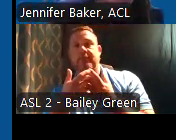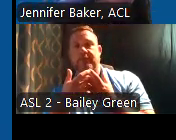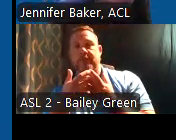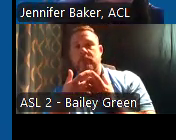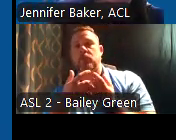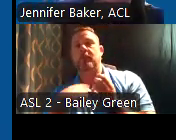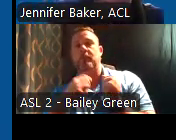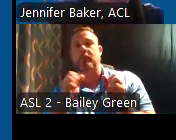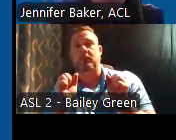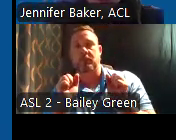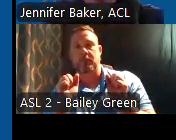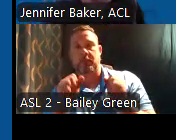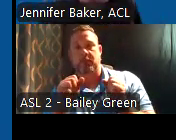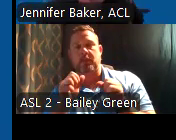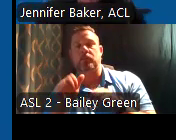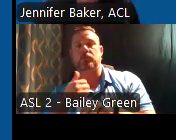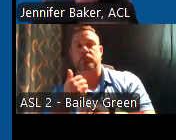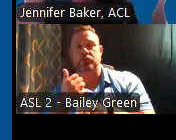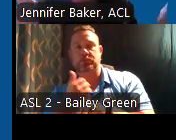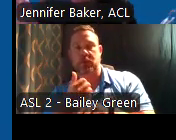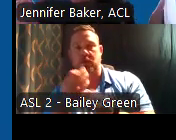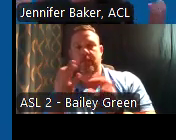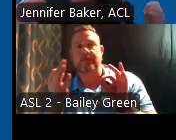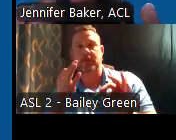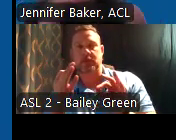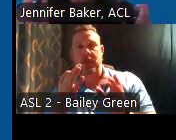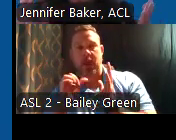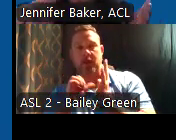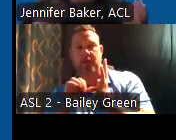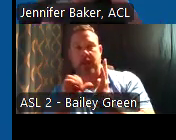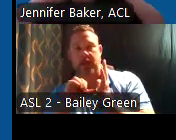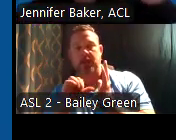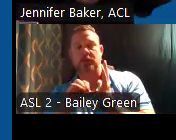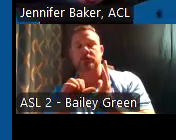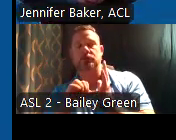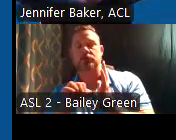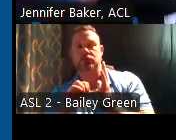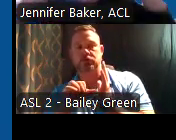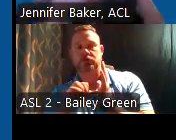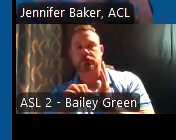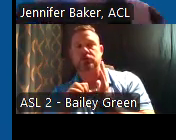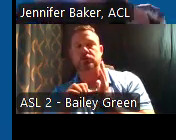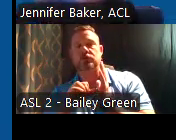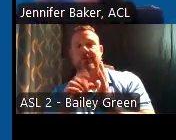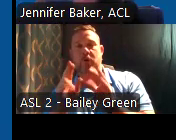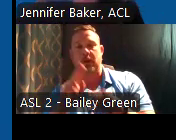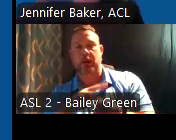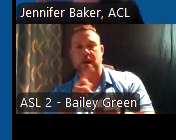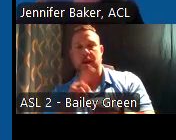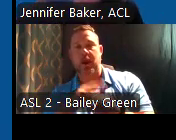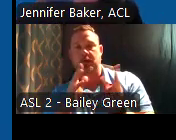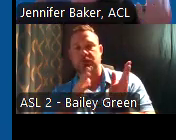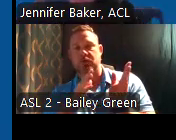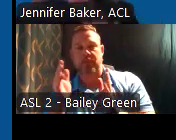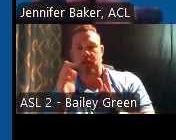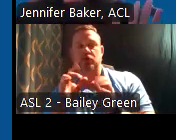have been able to set up a feedback page for feedback on the national plan